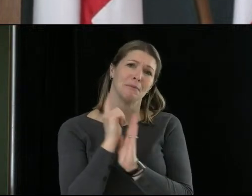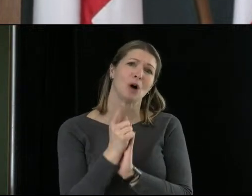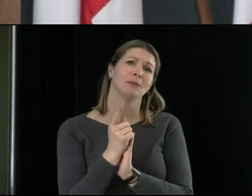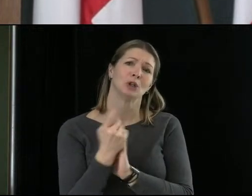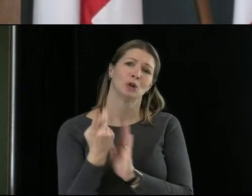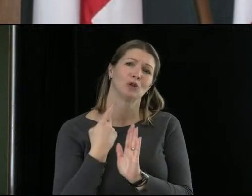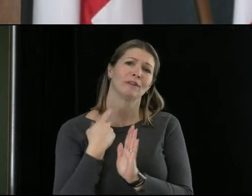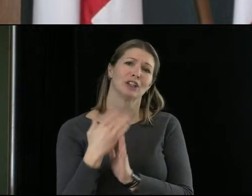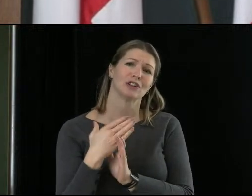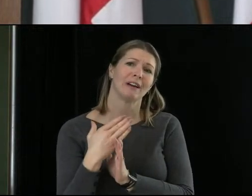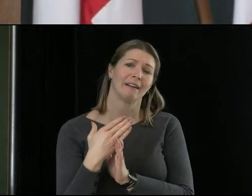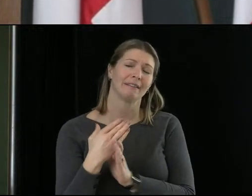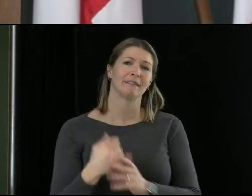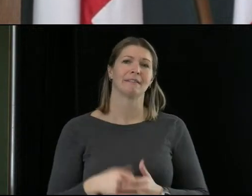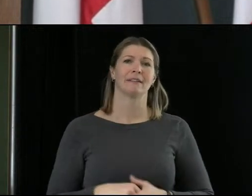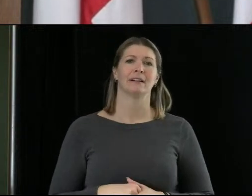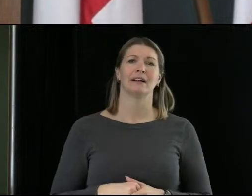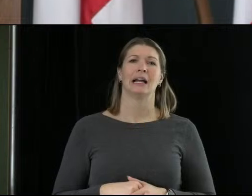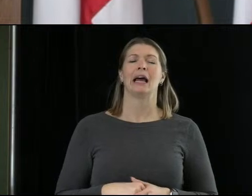The little sound,